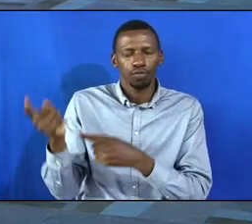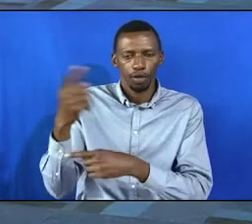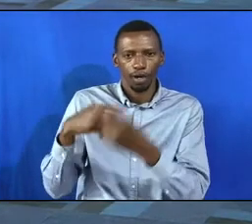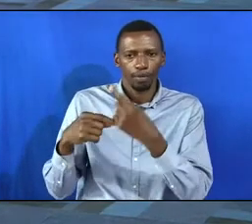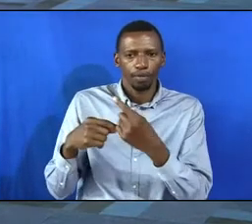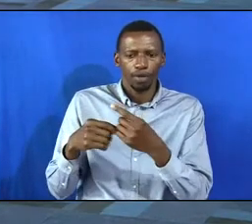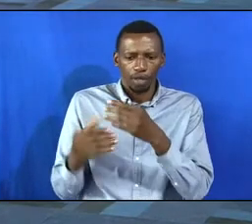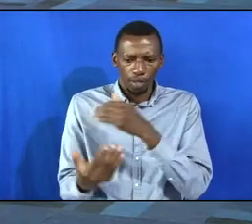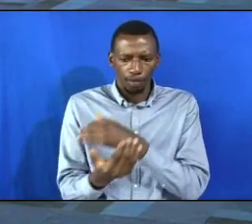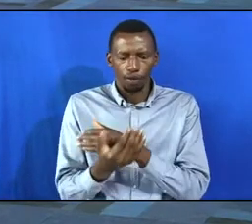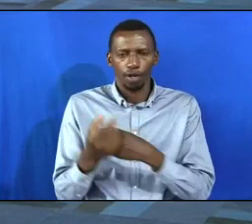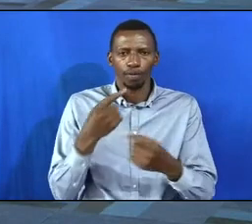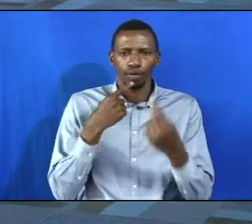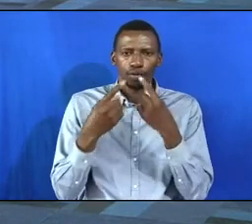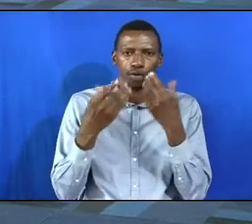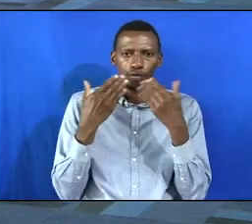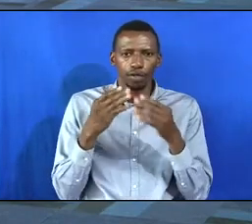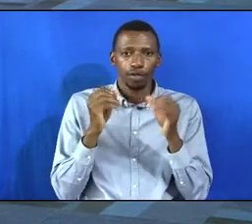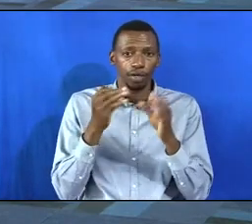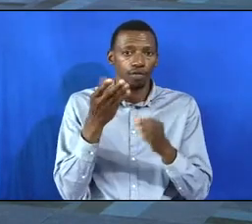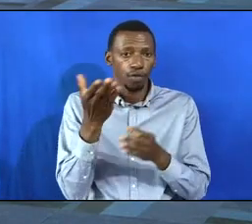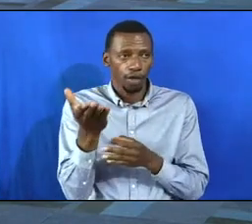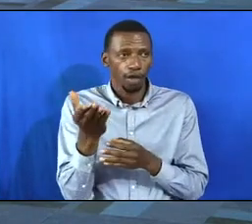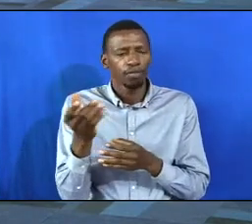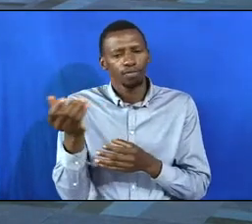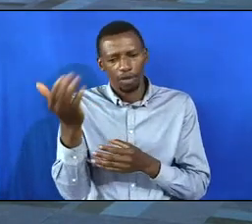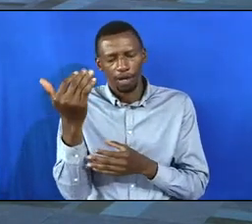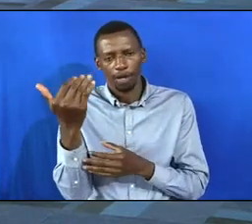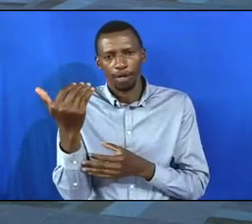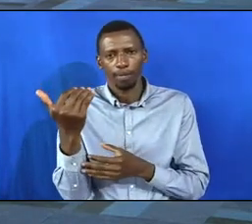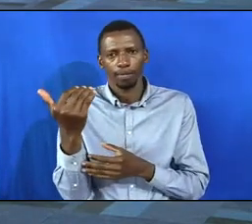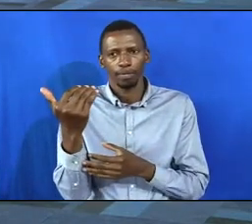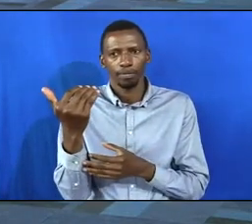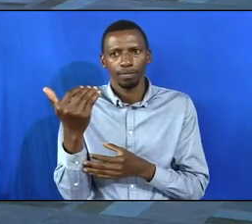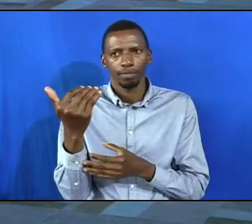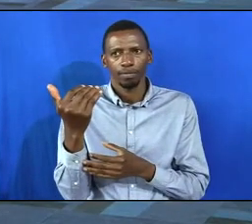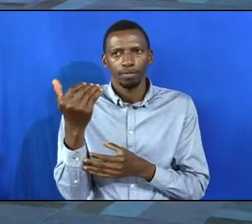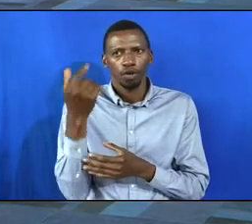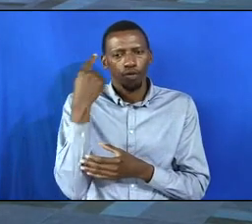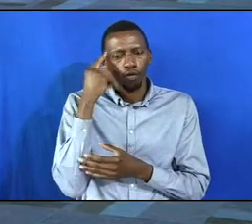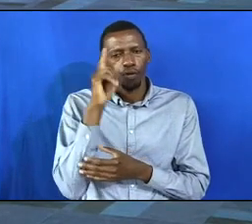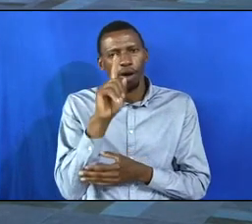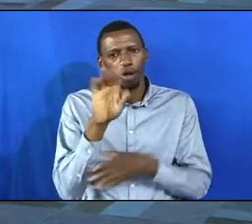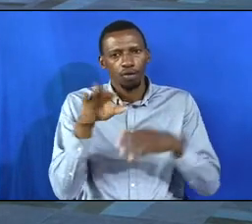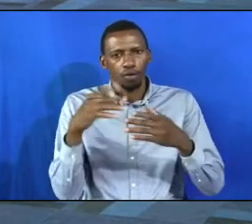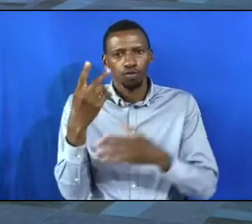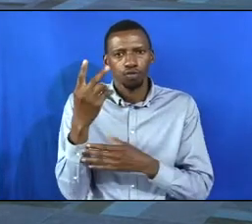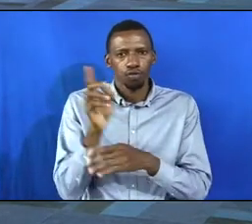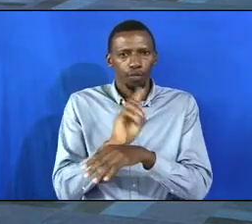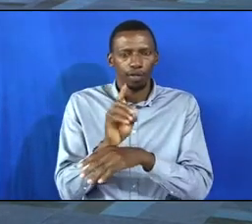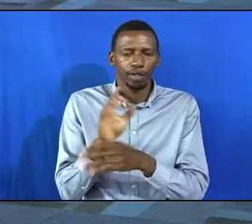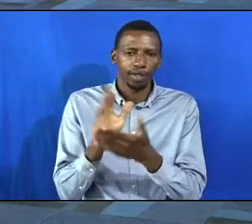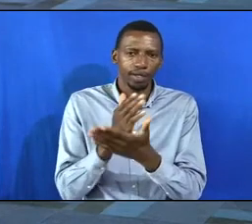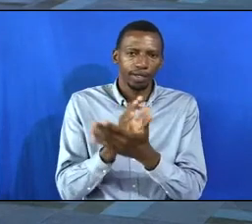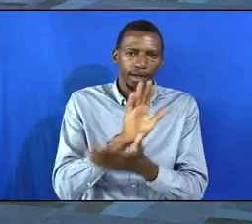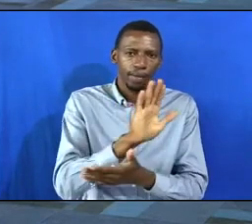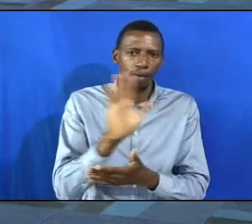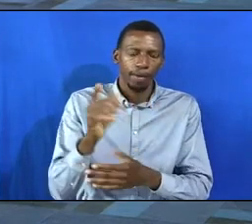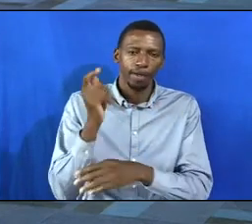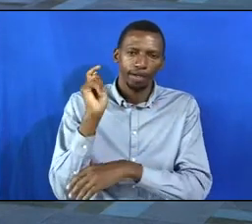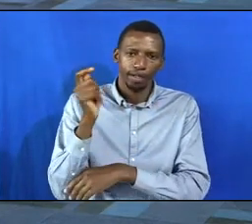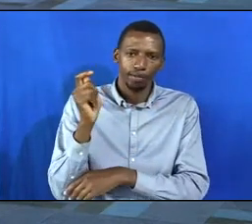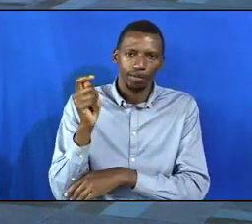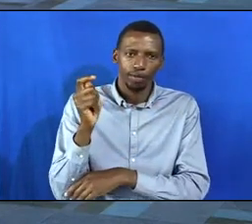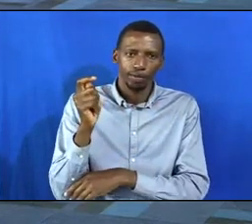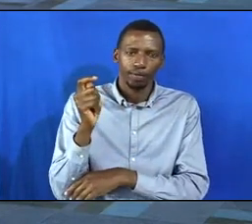Deborah, I talked with in the morning. If you are there, you can come over here. And for 1 or 2 minutes, you can share your testimony. Tell